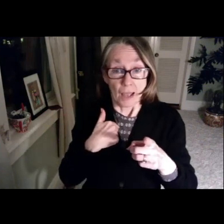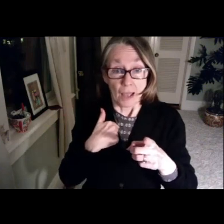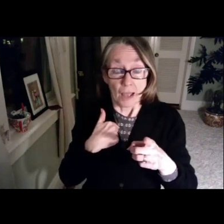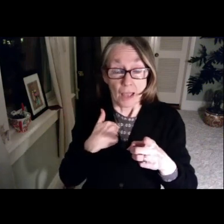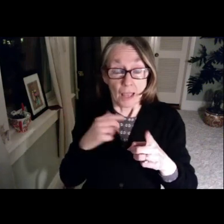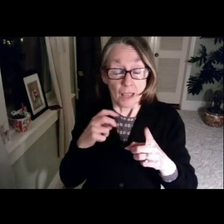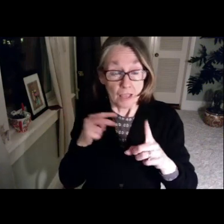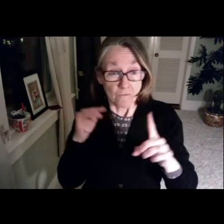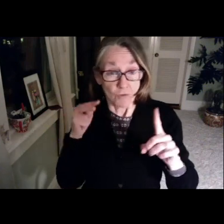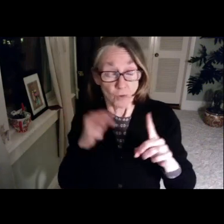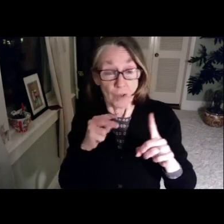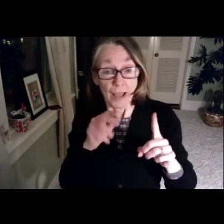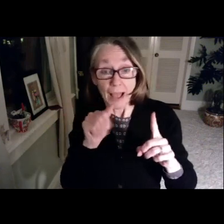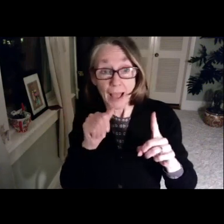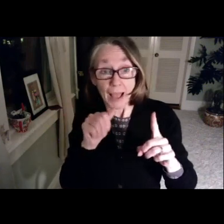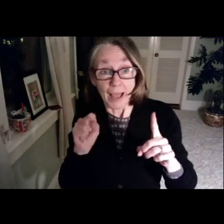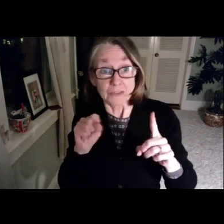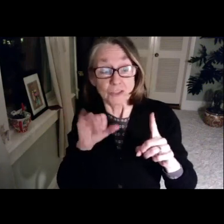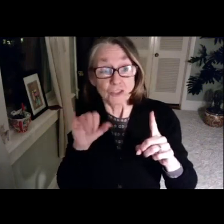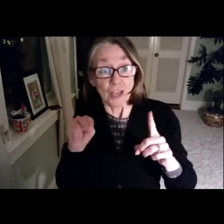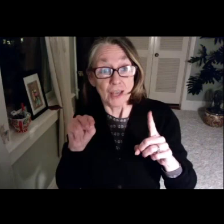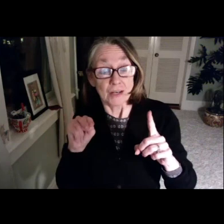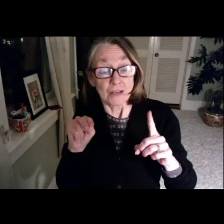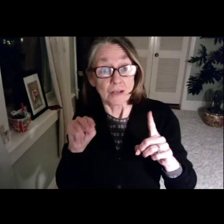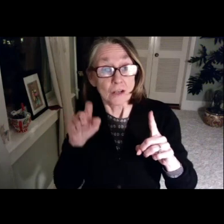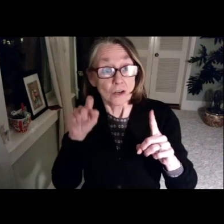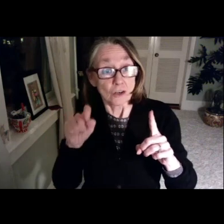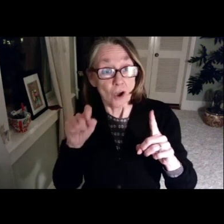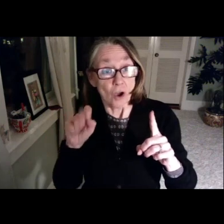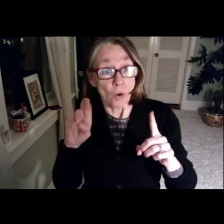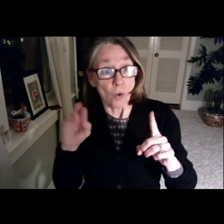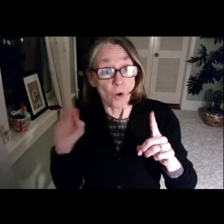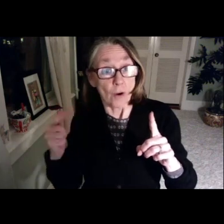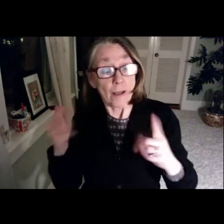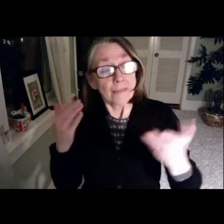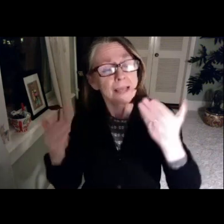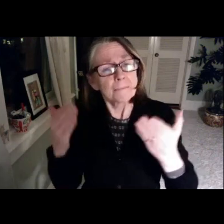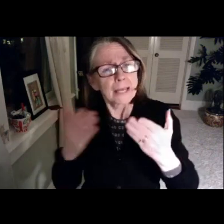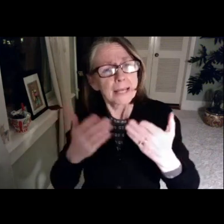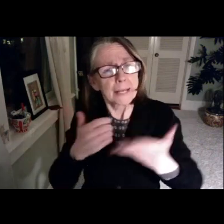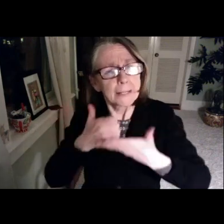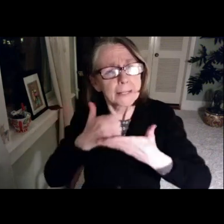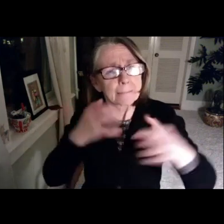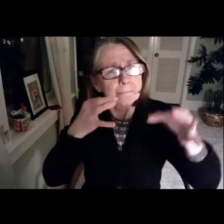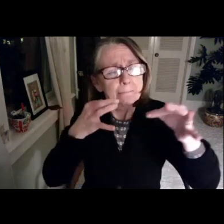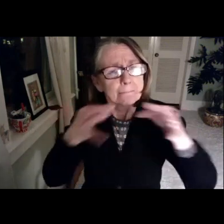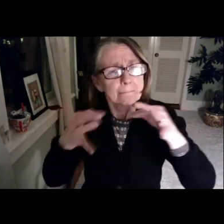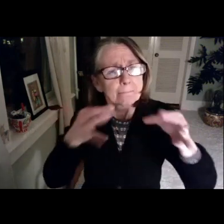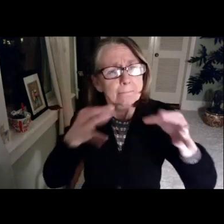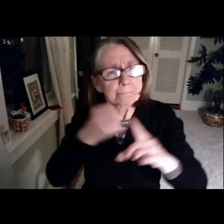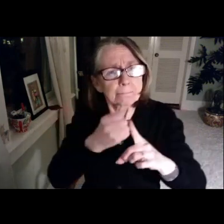askjan.org, they might have some information about online applications. So that might be one place